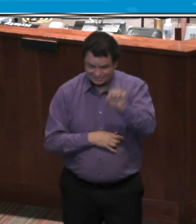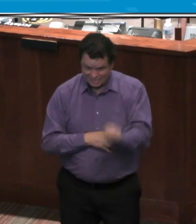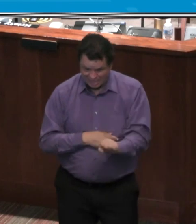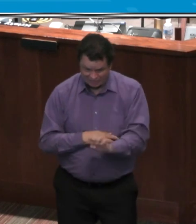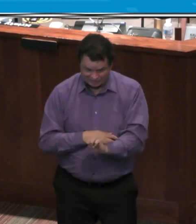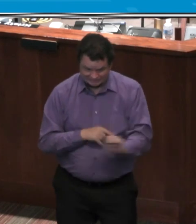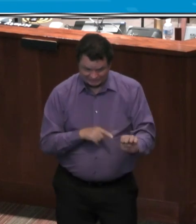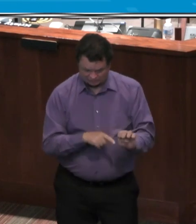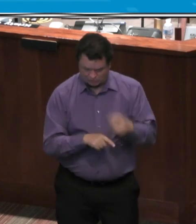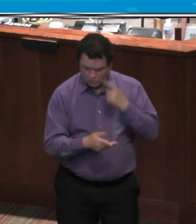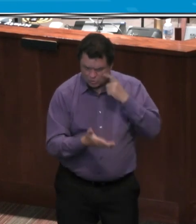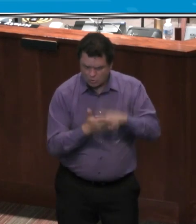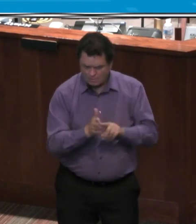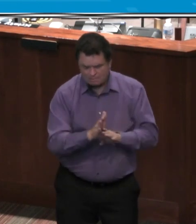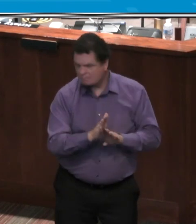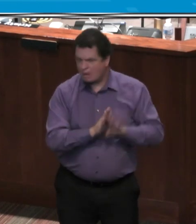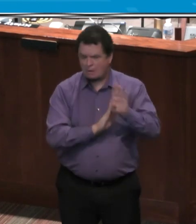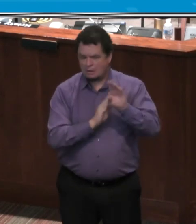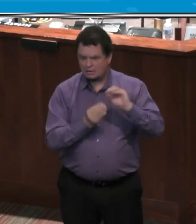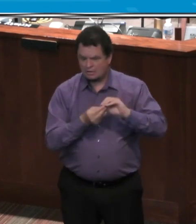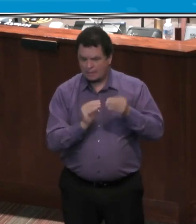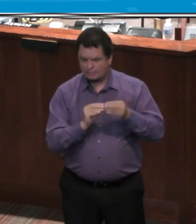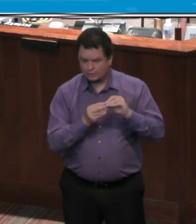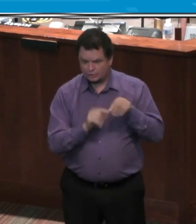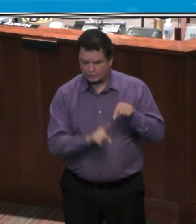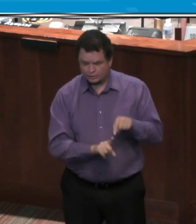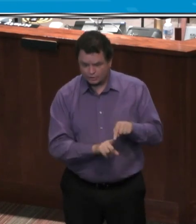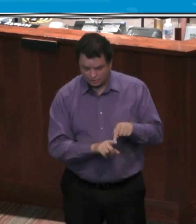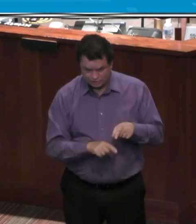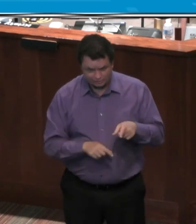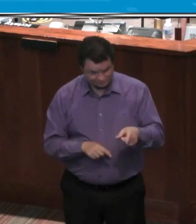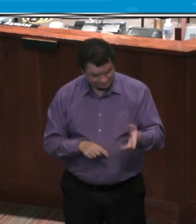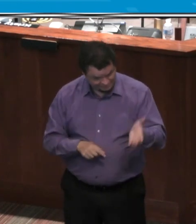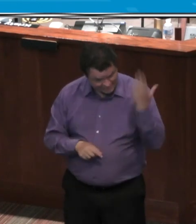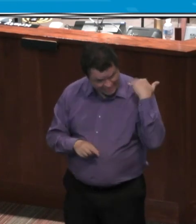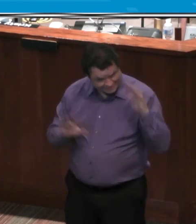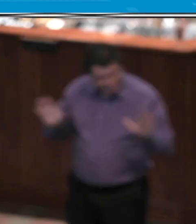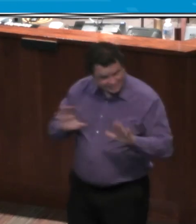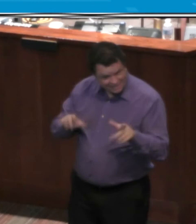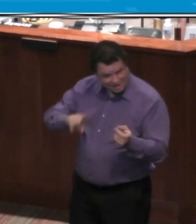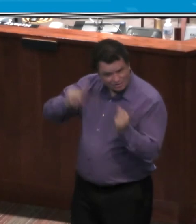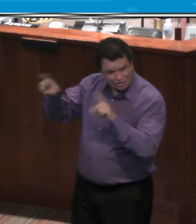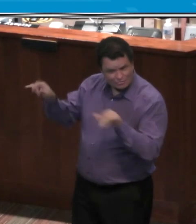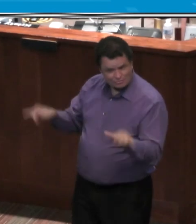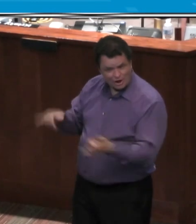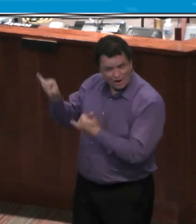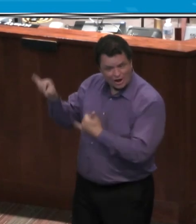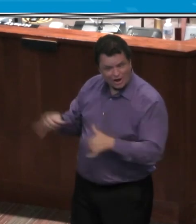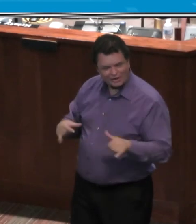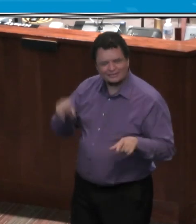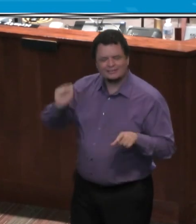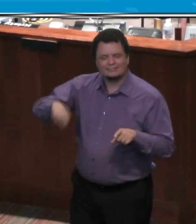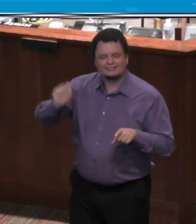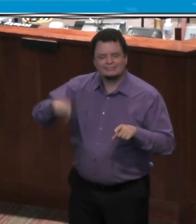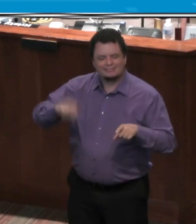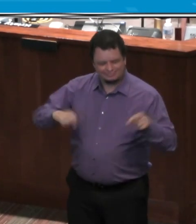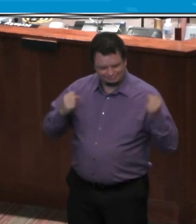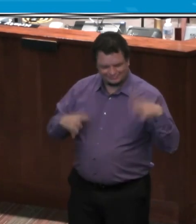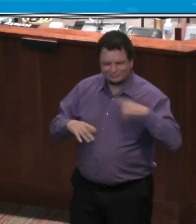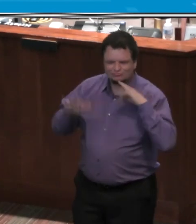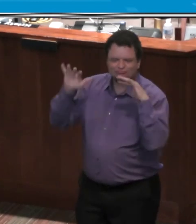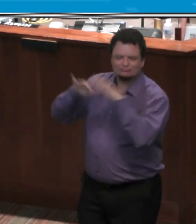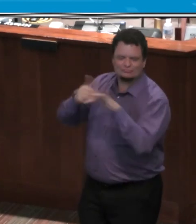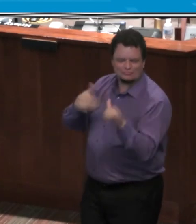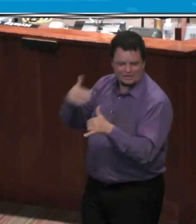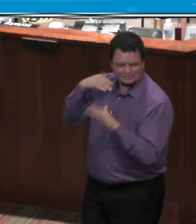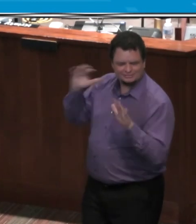big party or whatever on Sunday." So just how that kind of goes. If you wanted to know that, for the hospital data, I do check